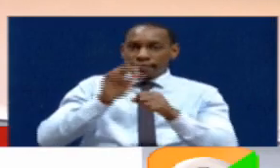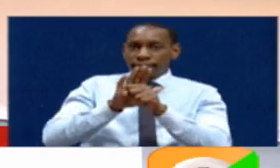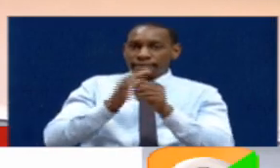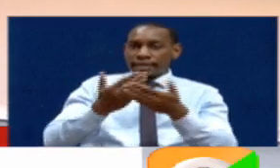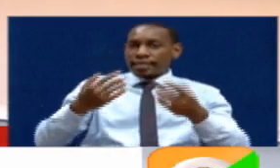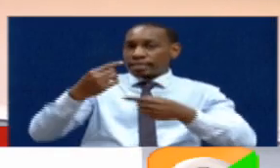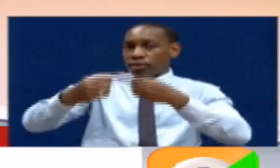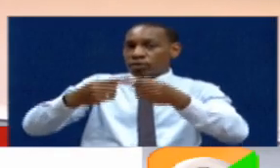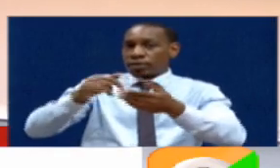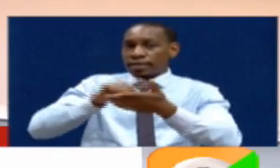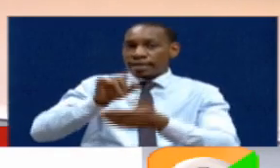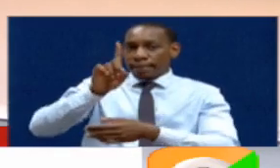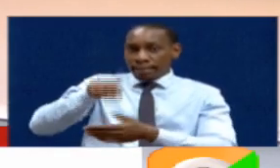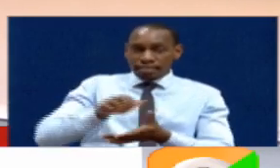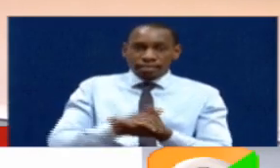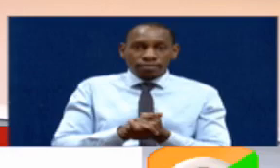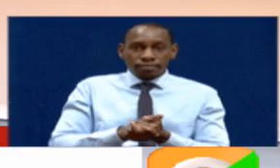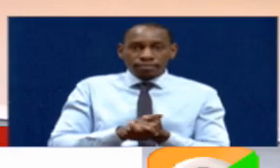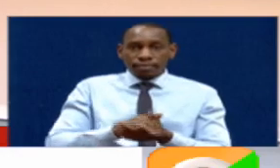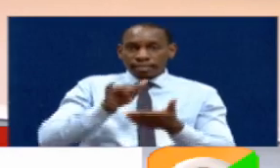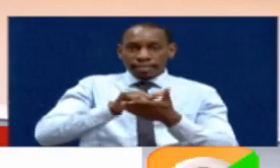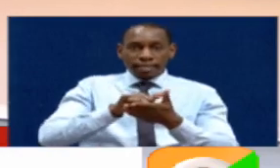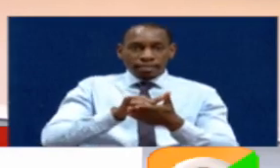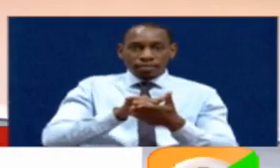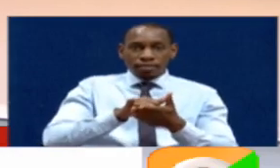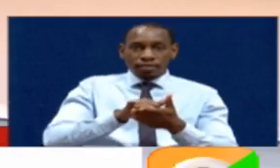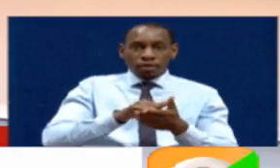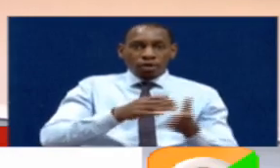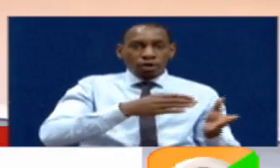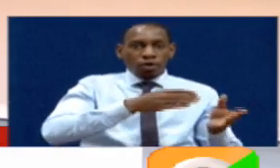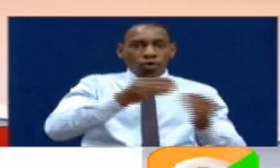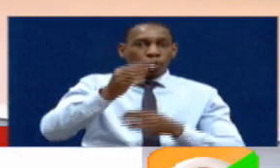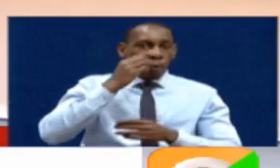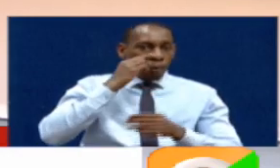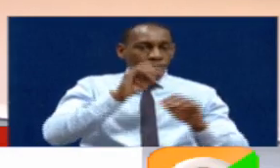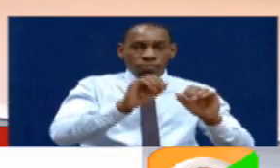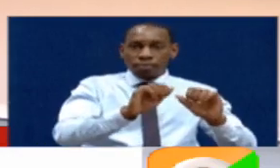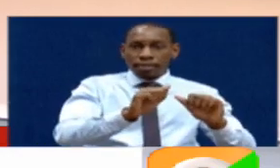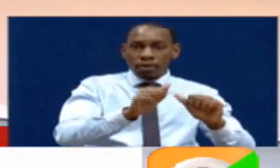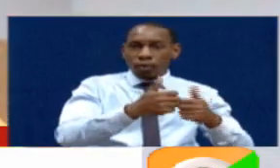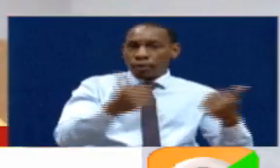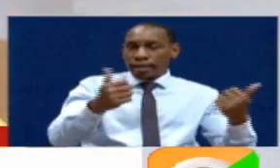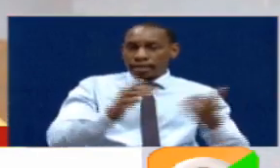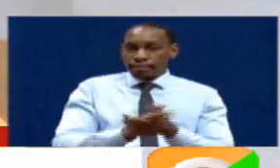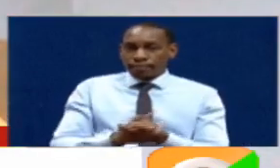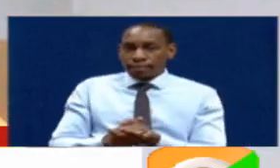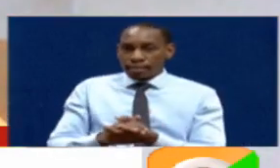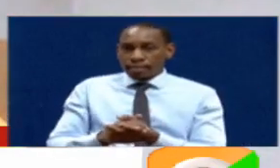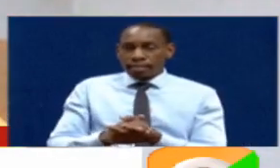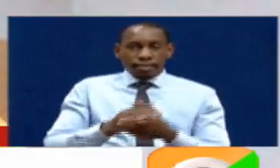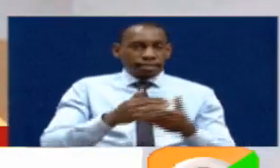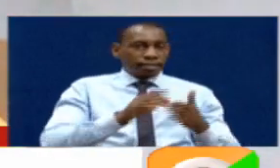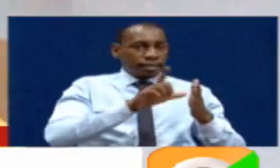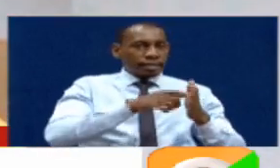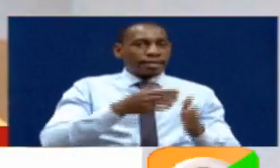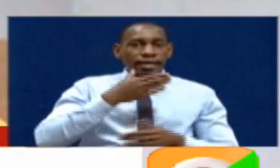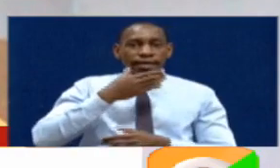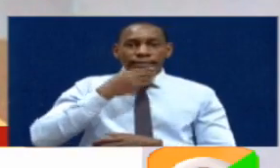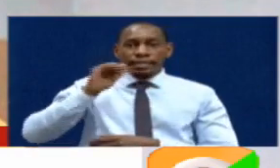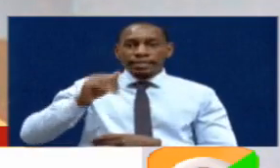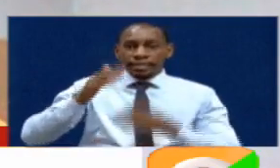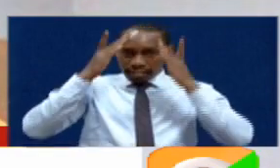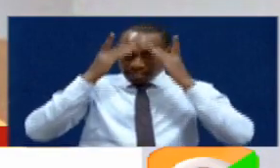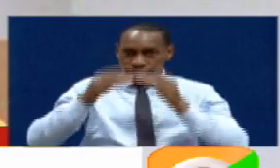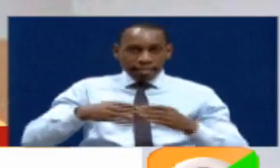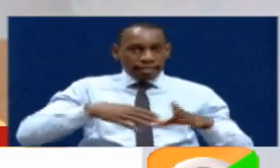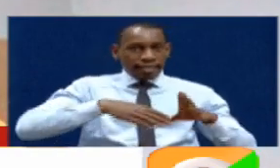that are going on that they had to just to make sure that I just get home safely. And then from Manchester, you decided, I'm going to get out of